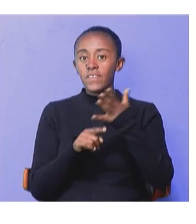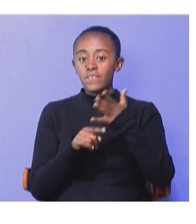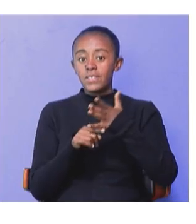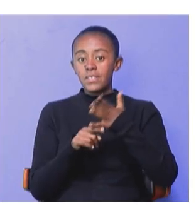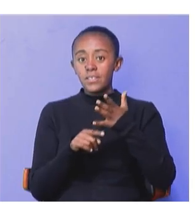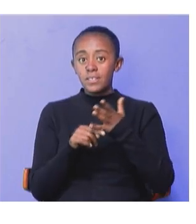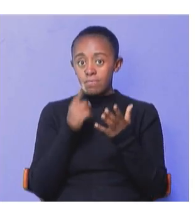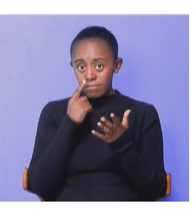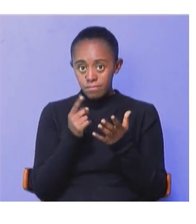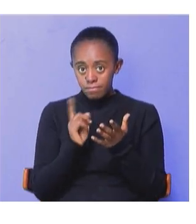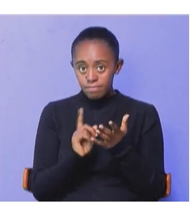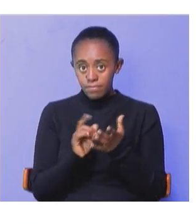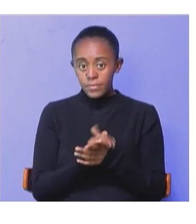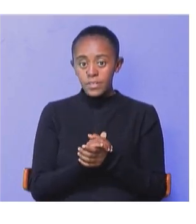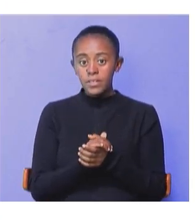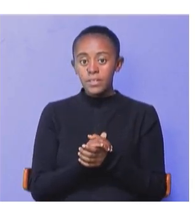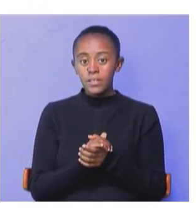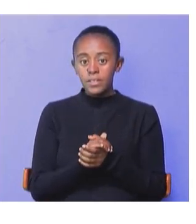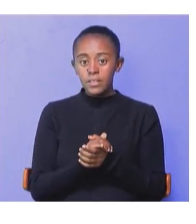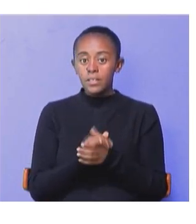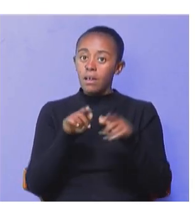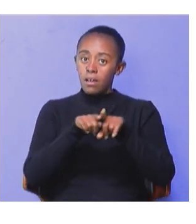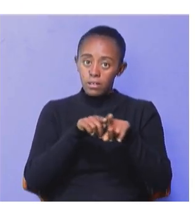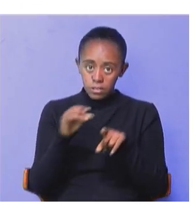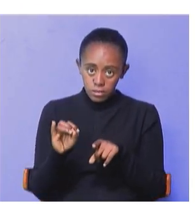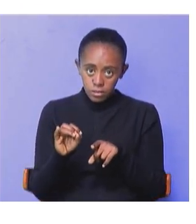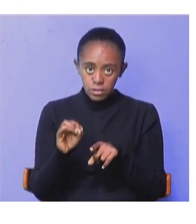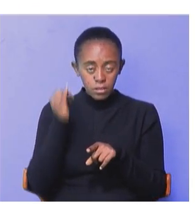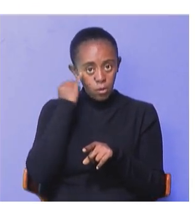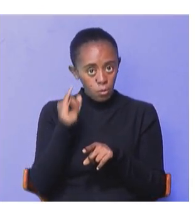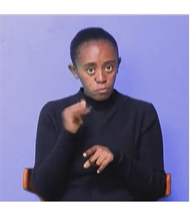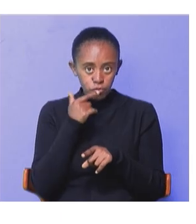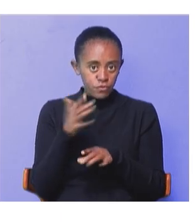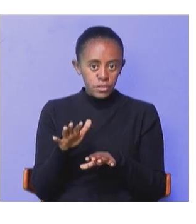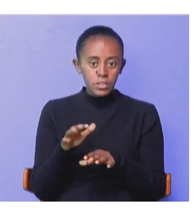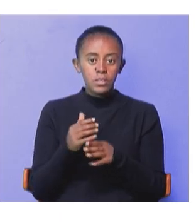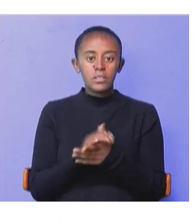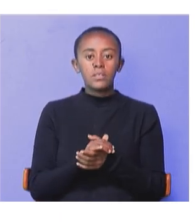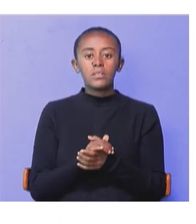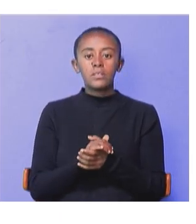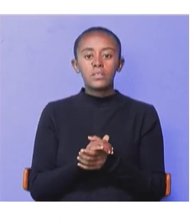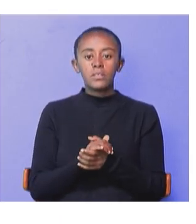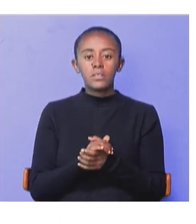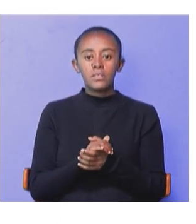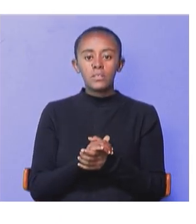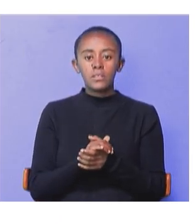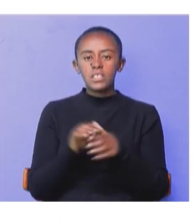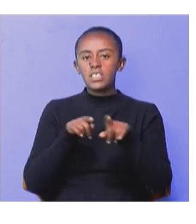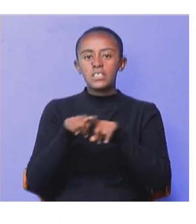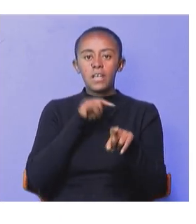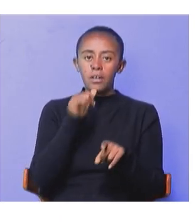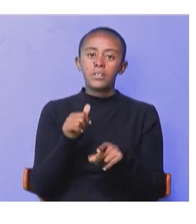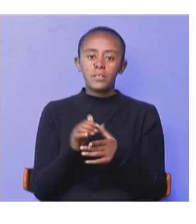we're going to see today is, earlier we said agreeing with an opinion. This one is disagreeing.